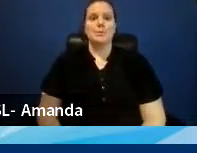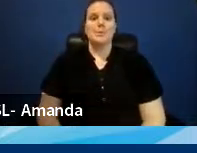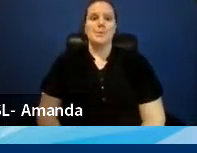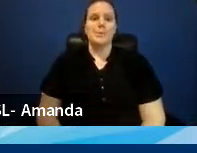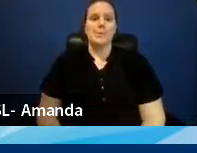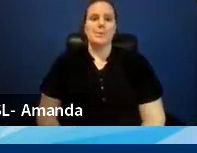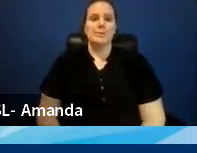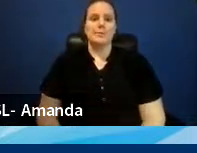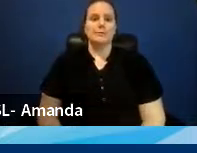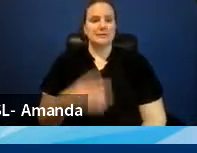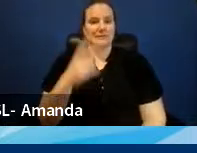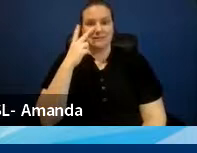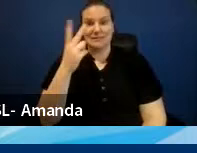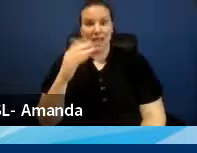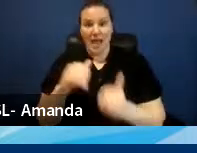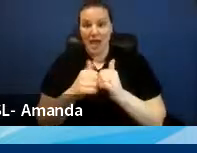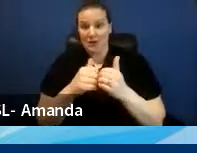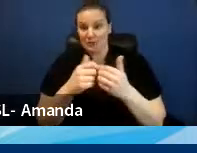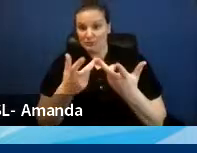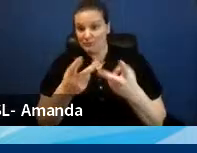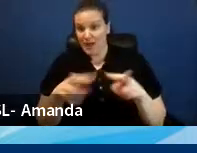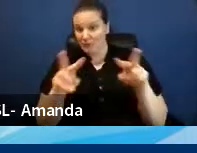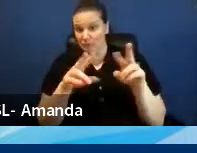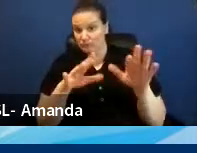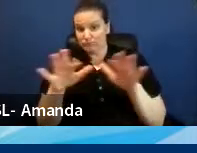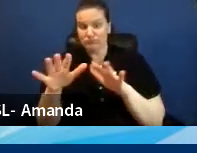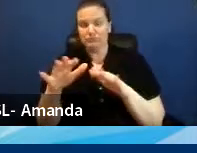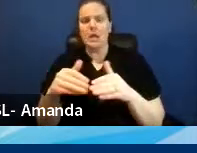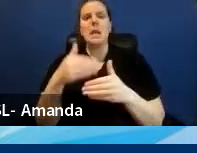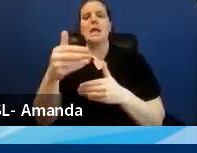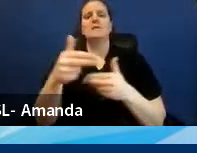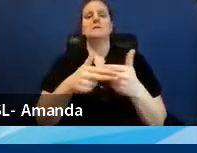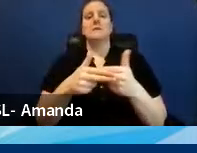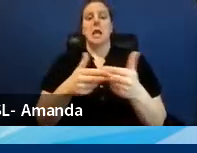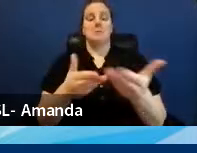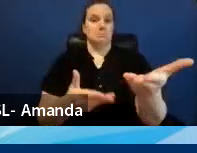seeing its value play out. So if I could have the next slide, please.